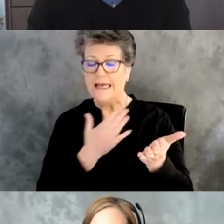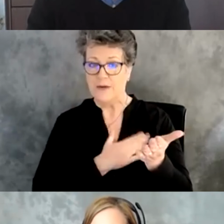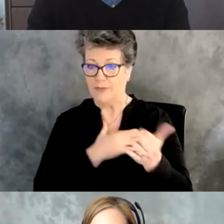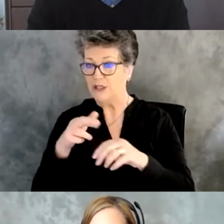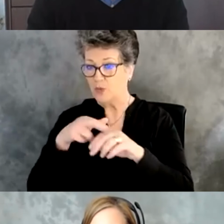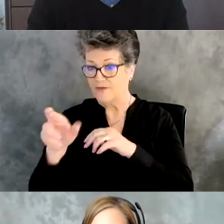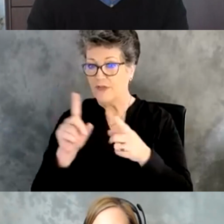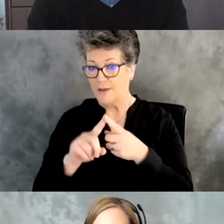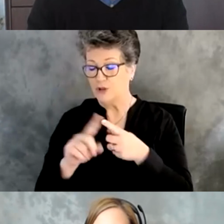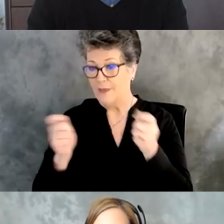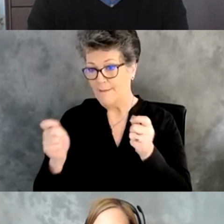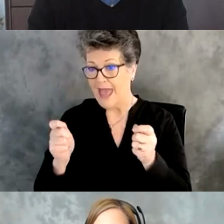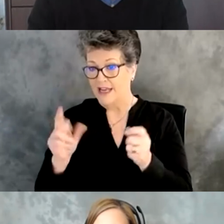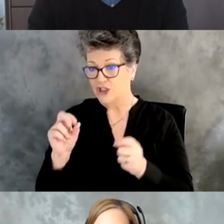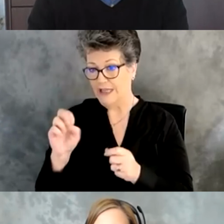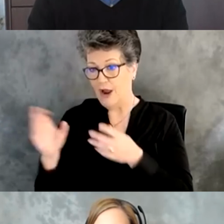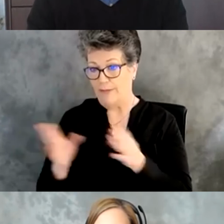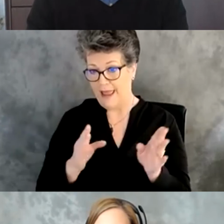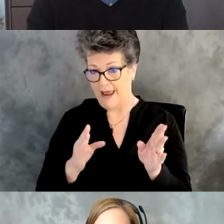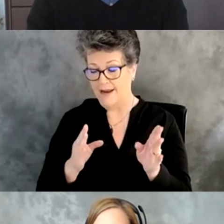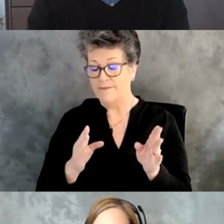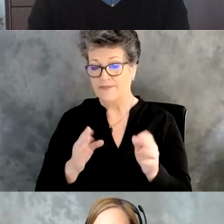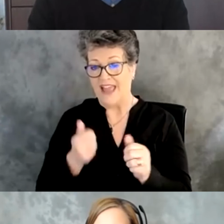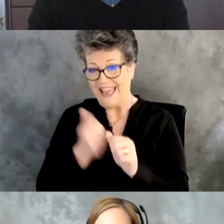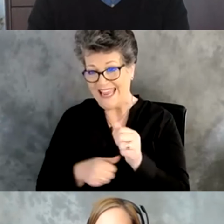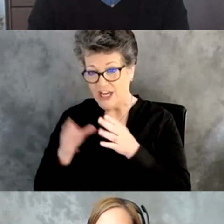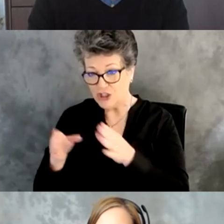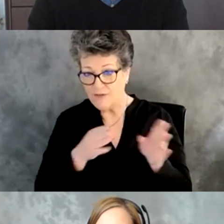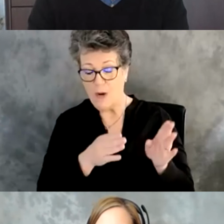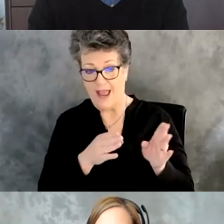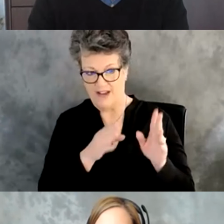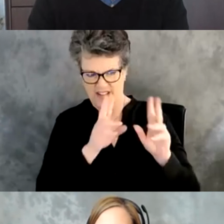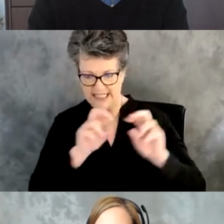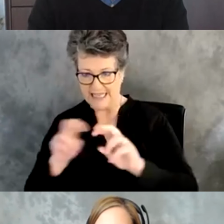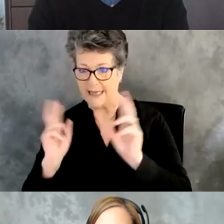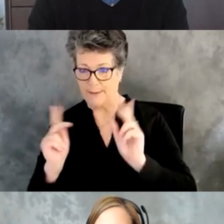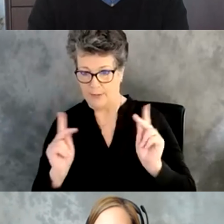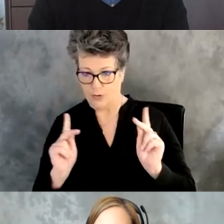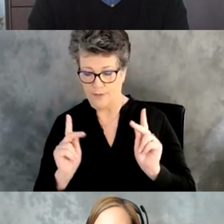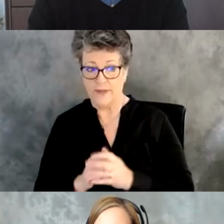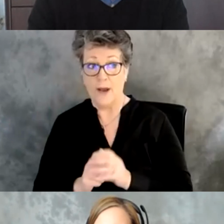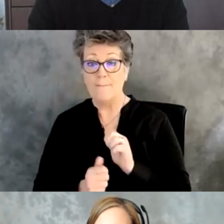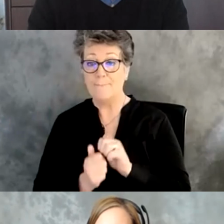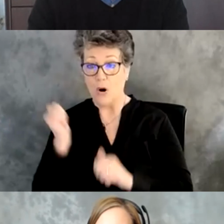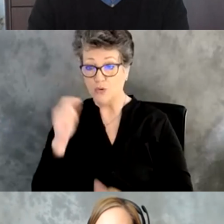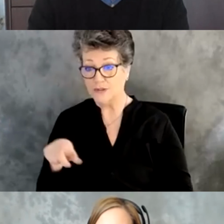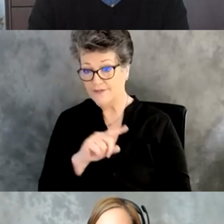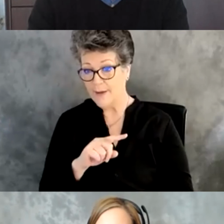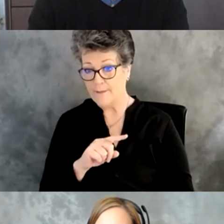them to the managed care plan, and they each have a way of assessing people. Most of them